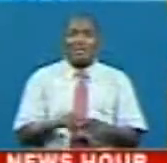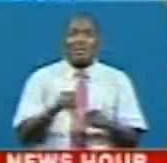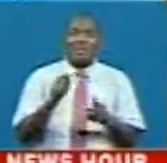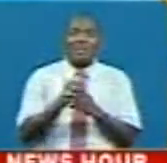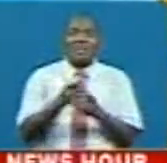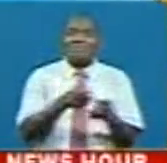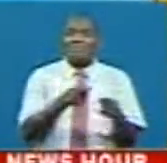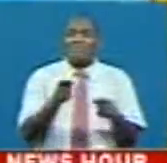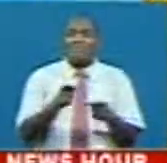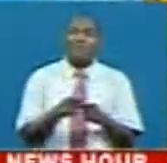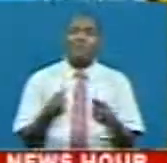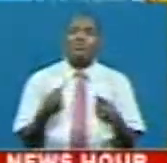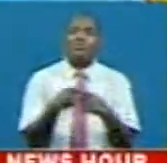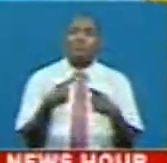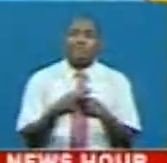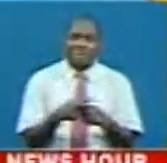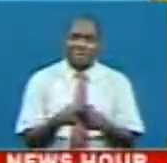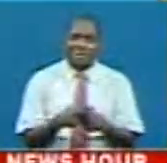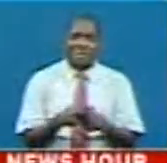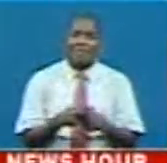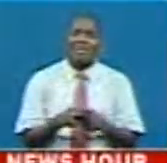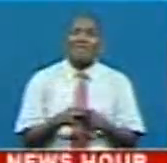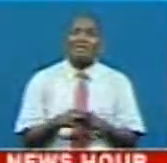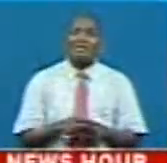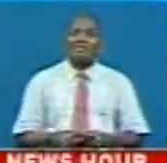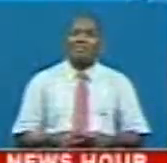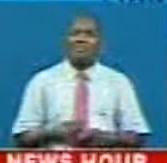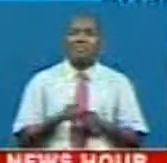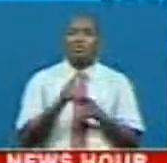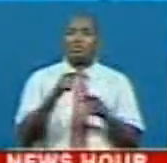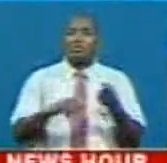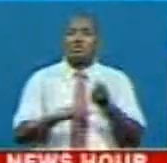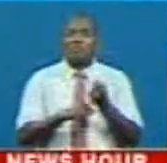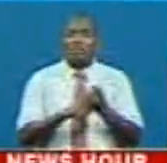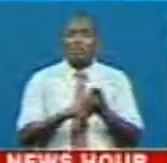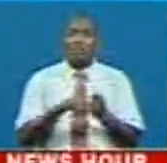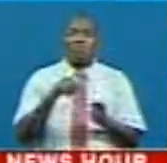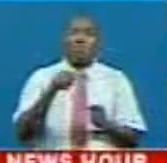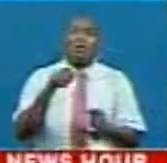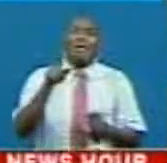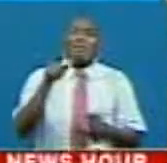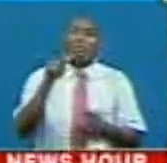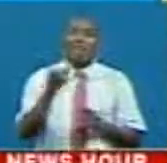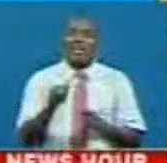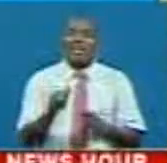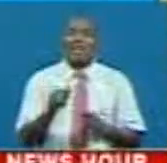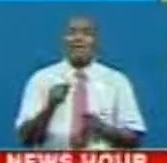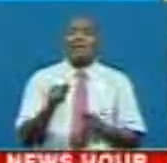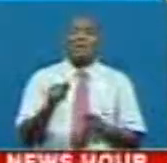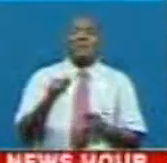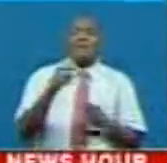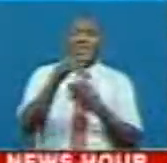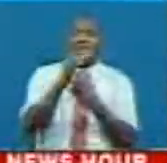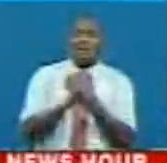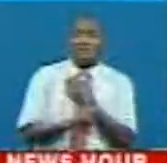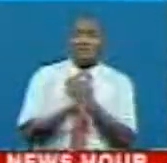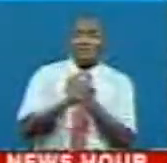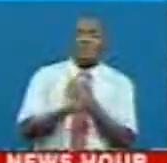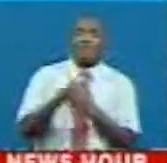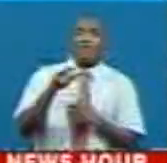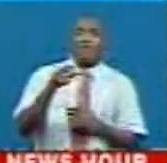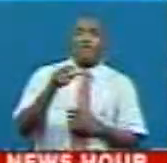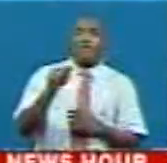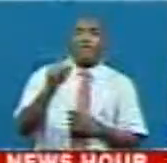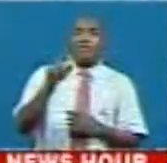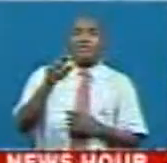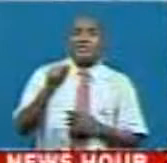later degenerated into conflict, and the Polisario Front, with support of Algeria and Libya, led an insurgency against Morocco